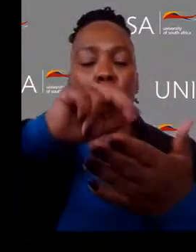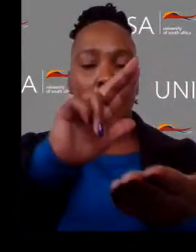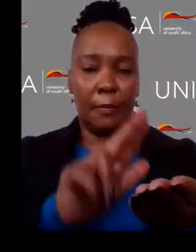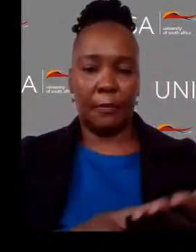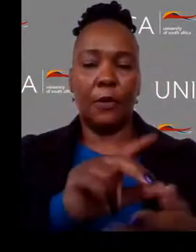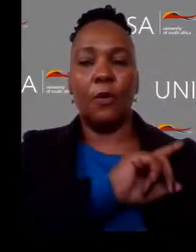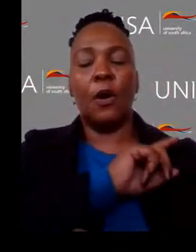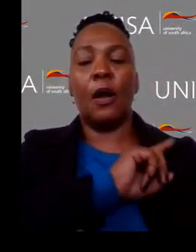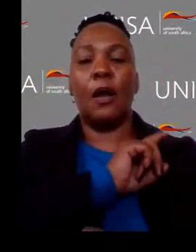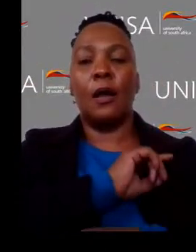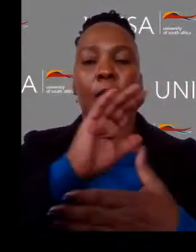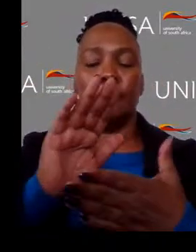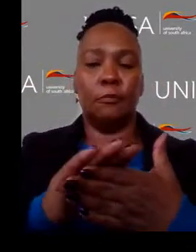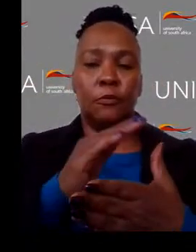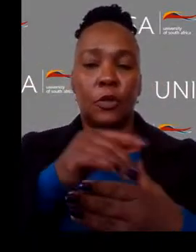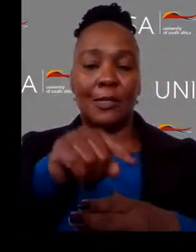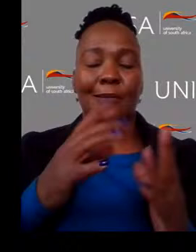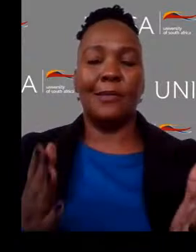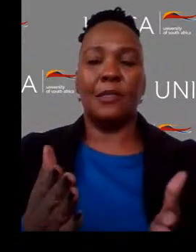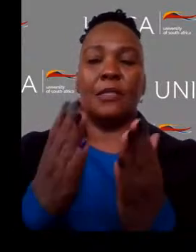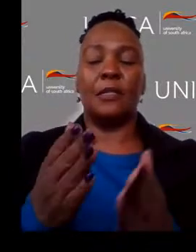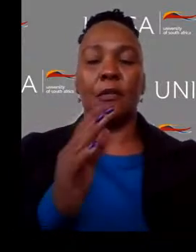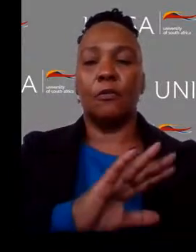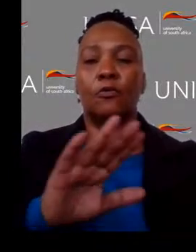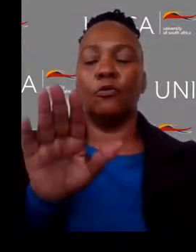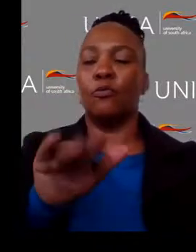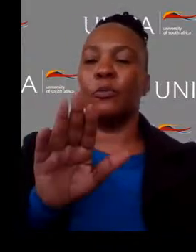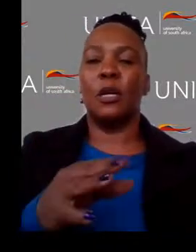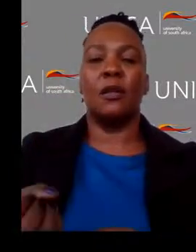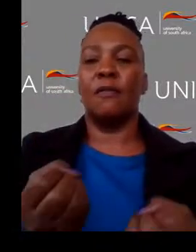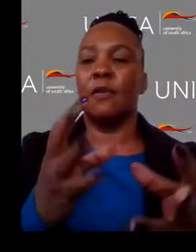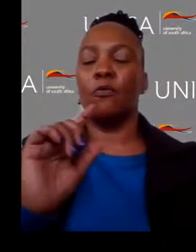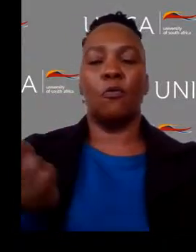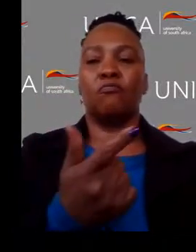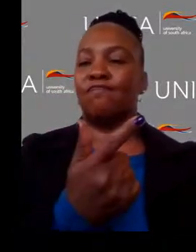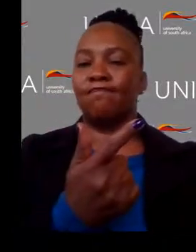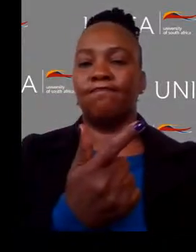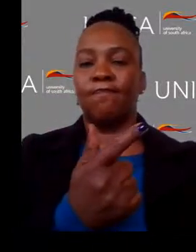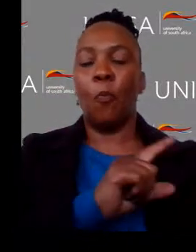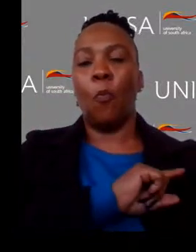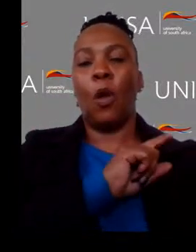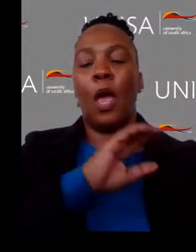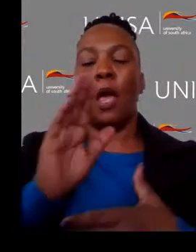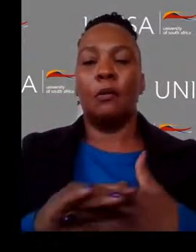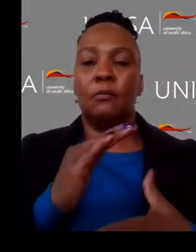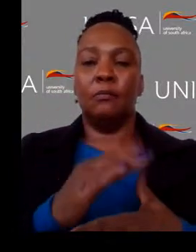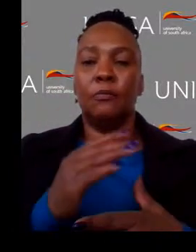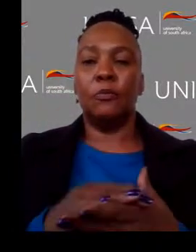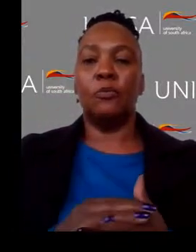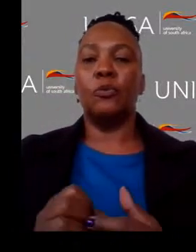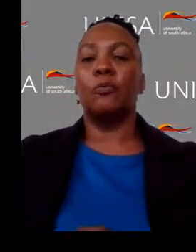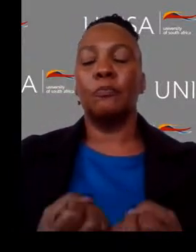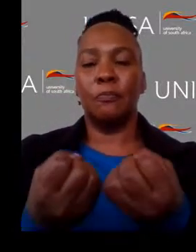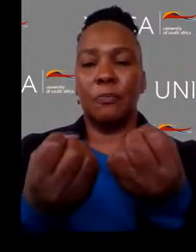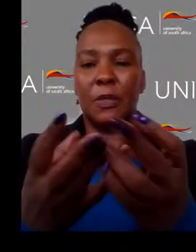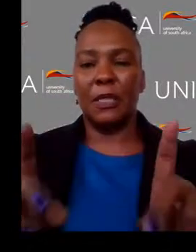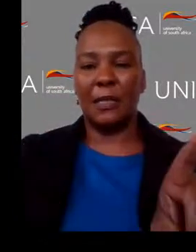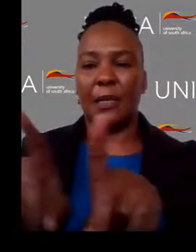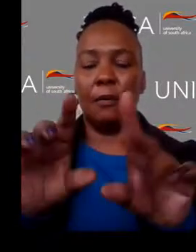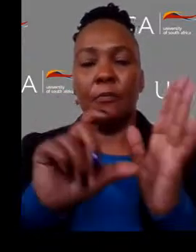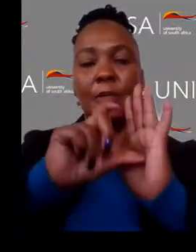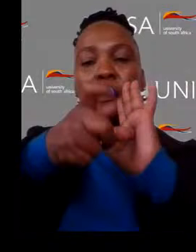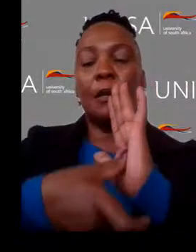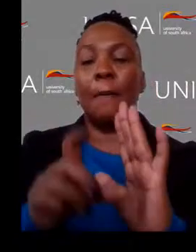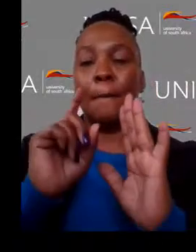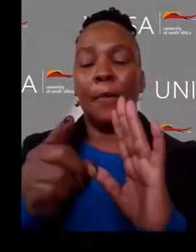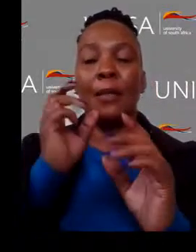These services is not automatic because you may present the same disability only to